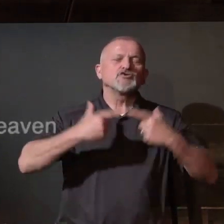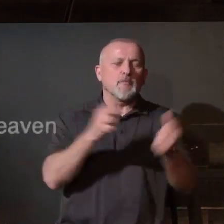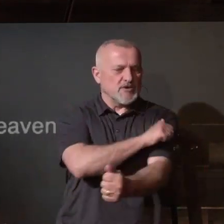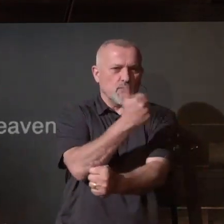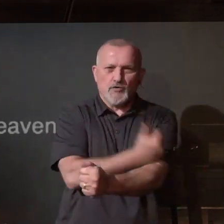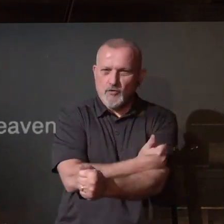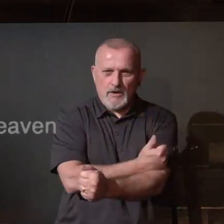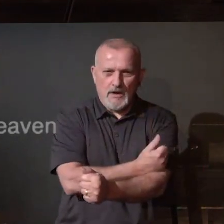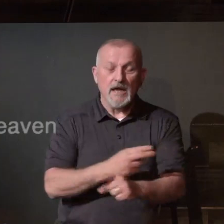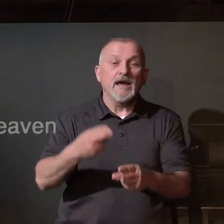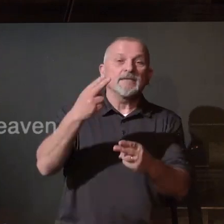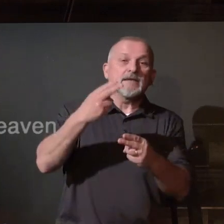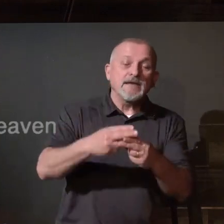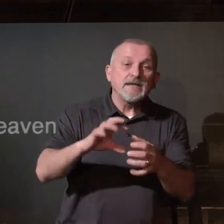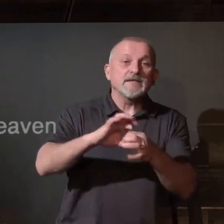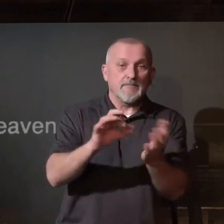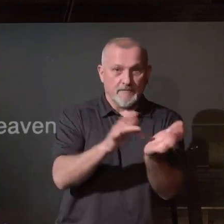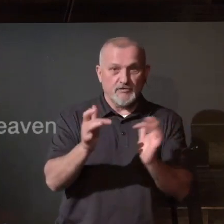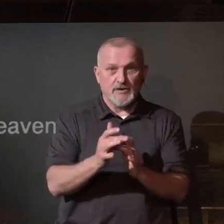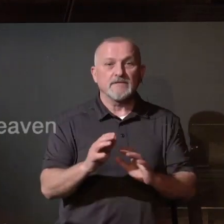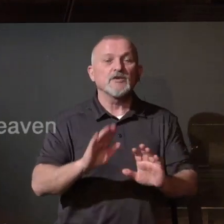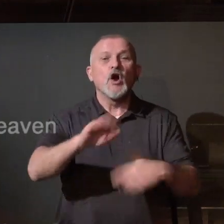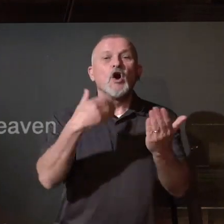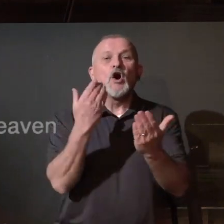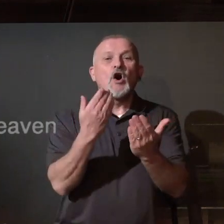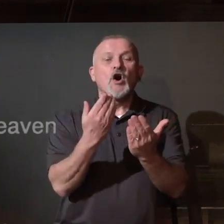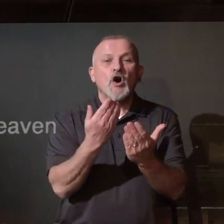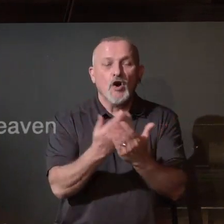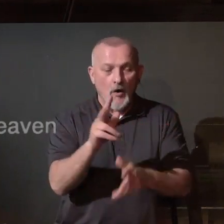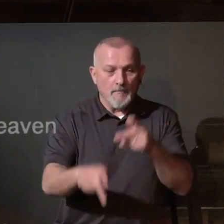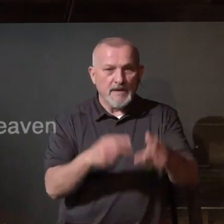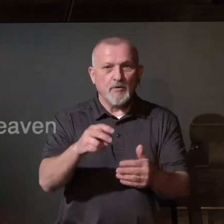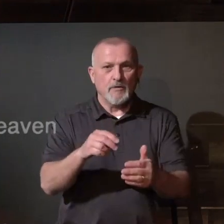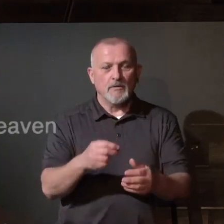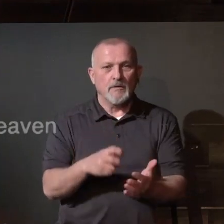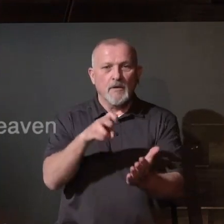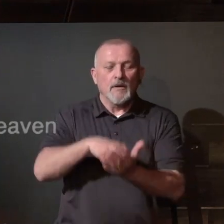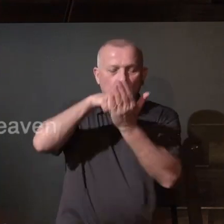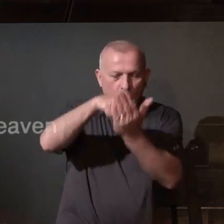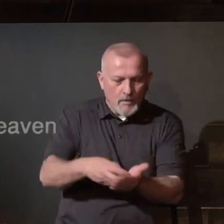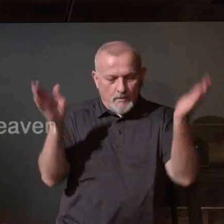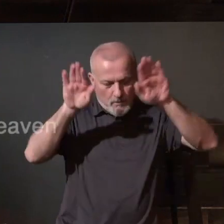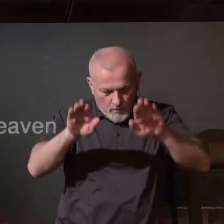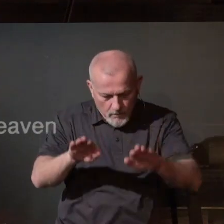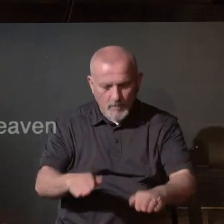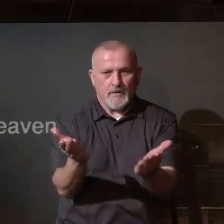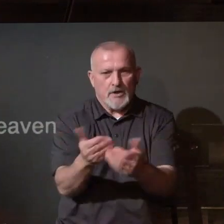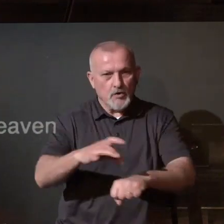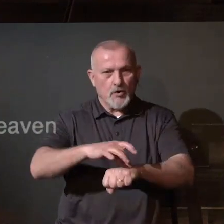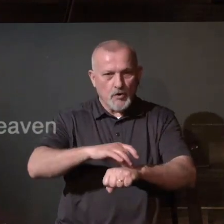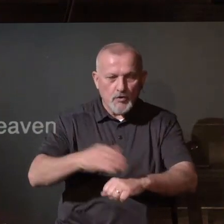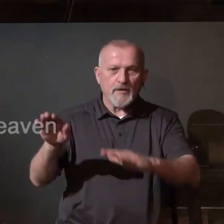of Jesus that every knee will bow in heaven and on earth and under the earth. What kind of authority is that? That